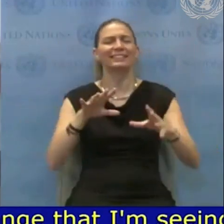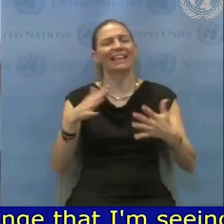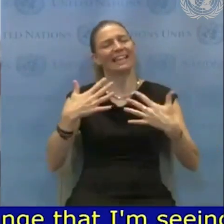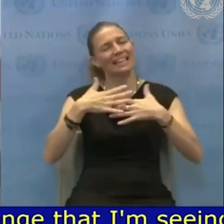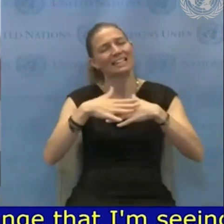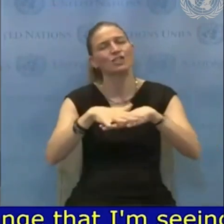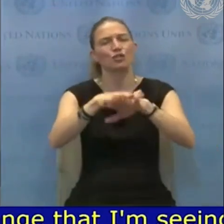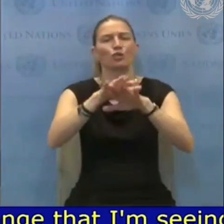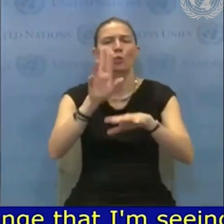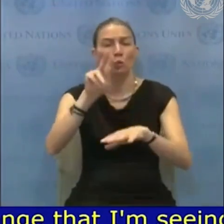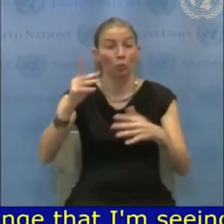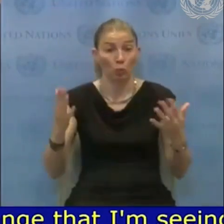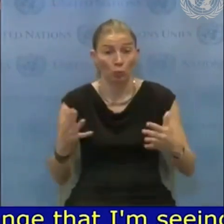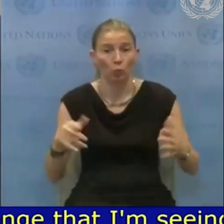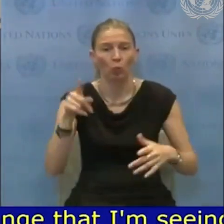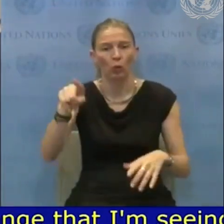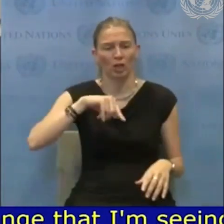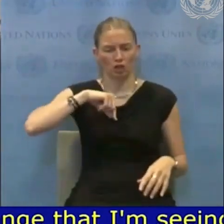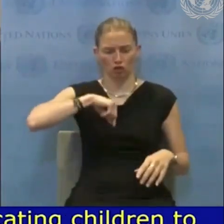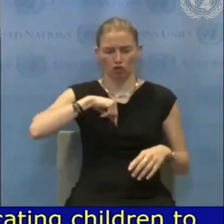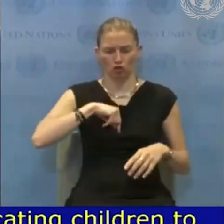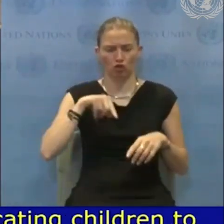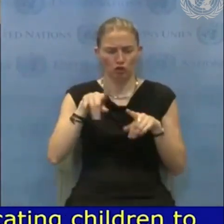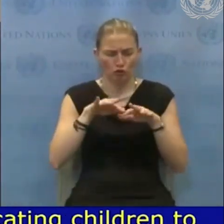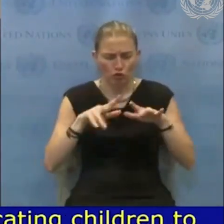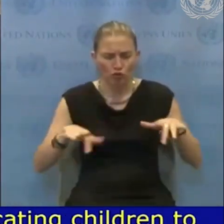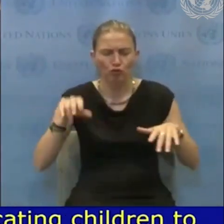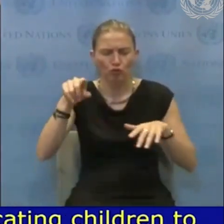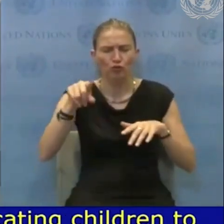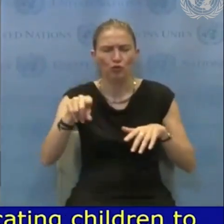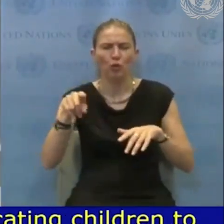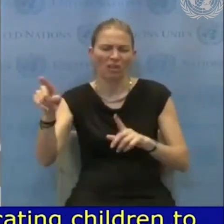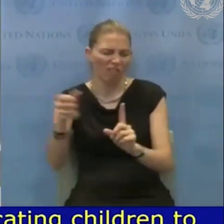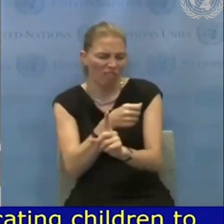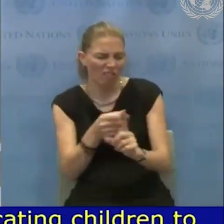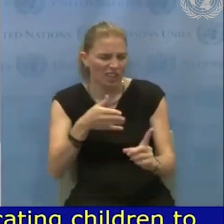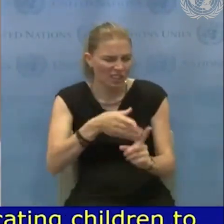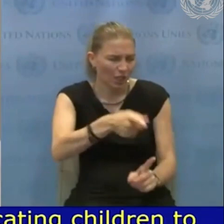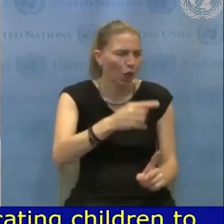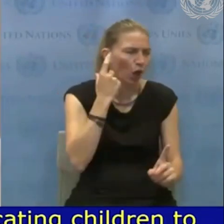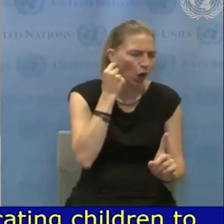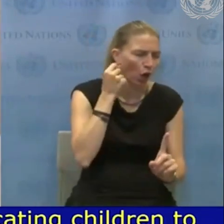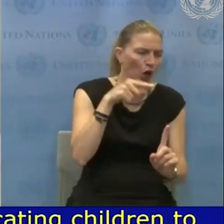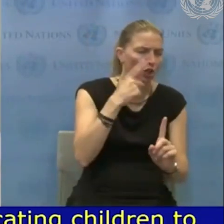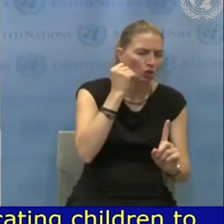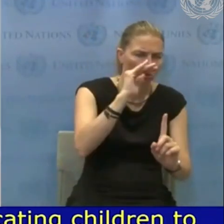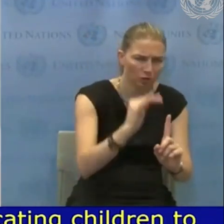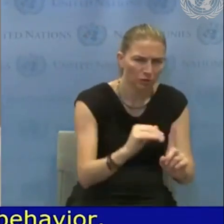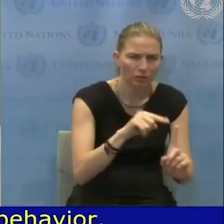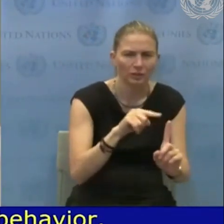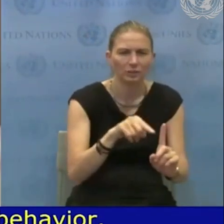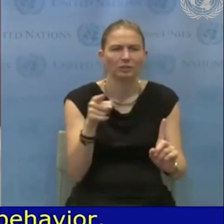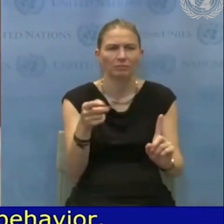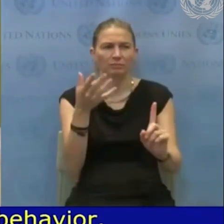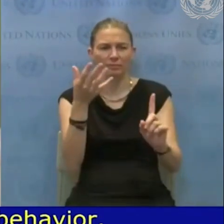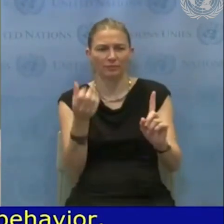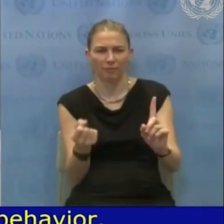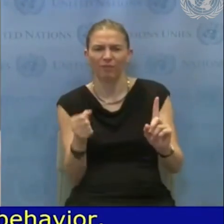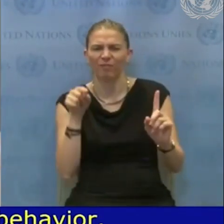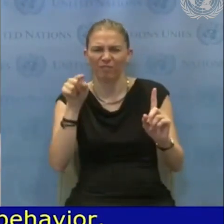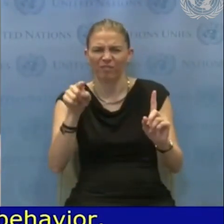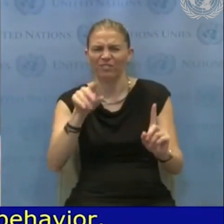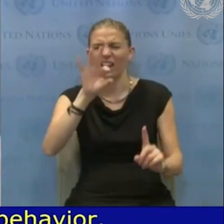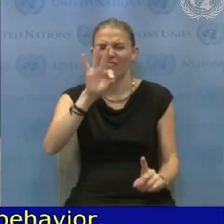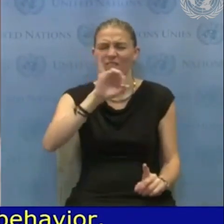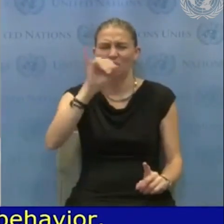to raise awareness of gender-based issues such as FGM and violence against women and girls. My mother has become the first person to be jailed for